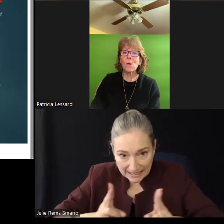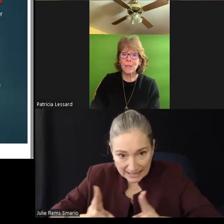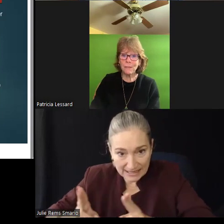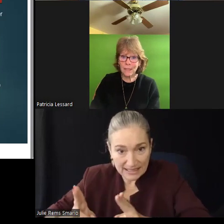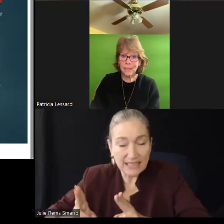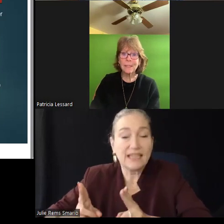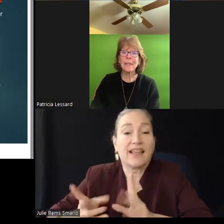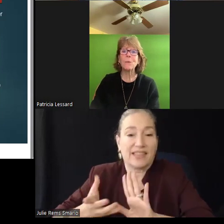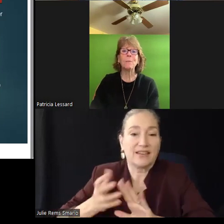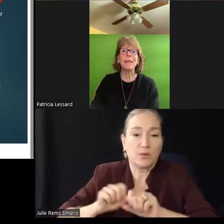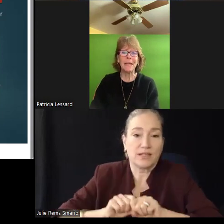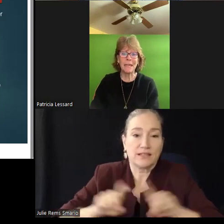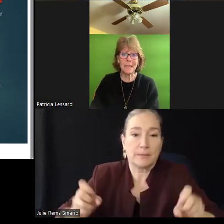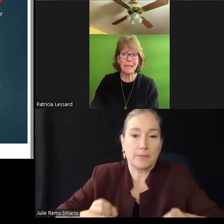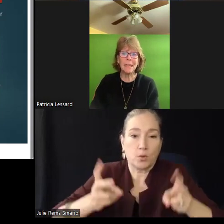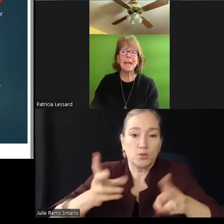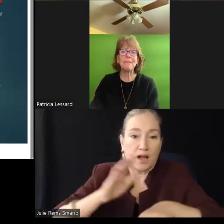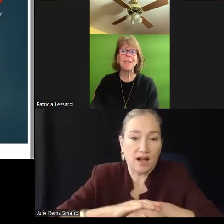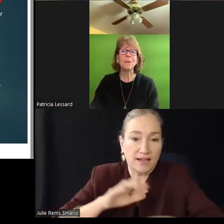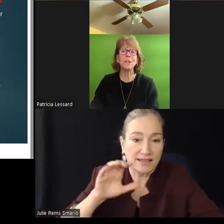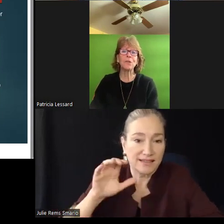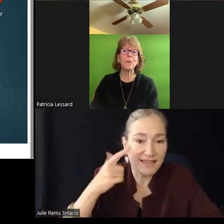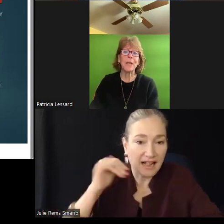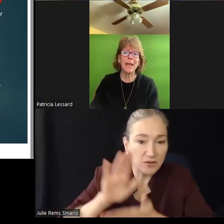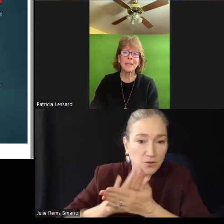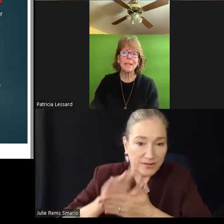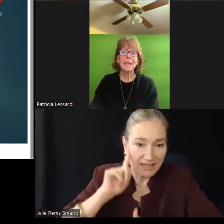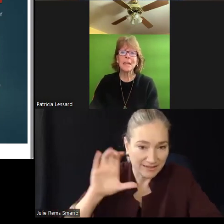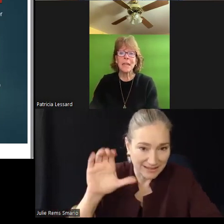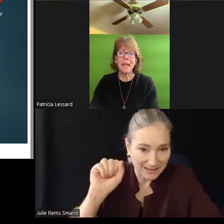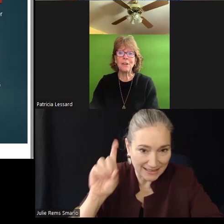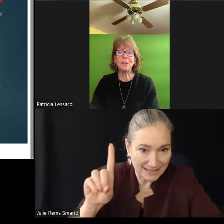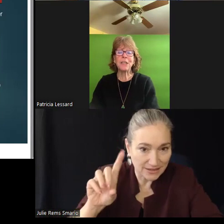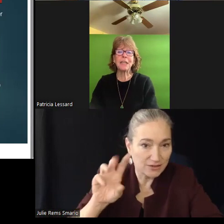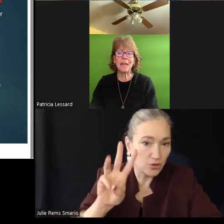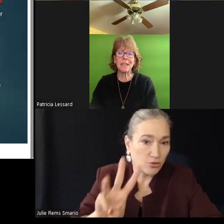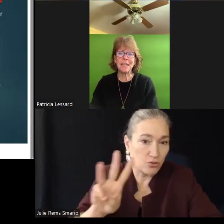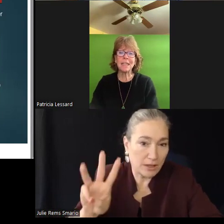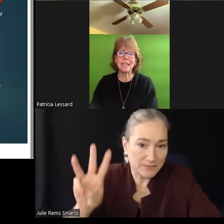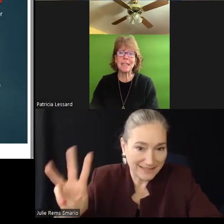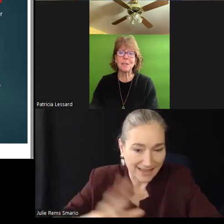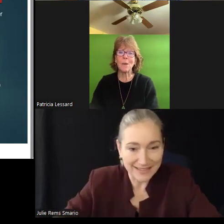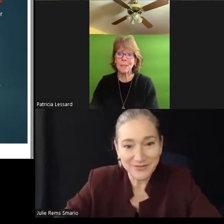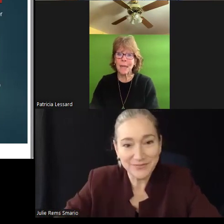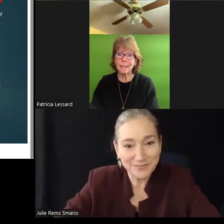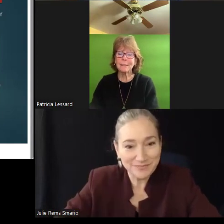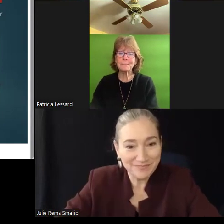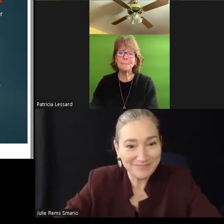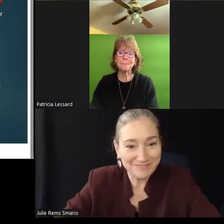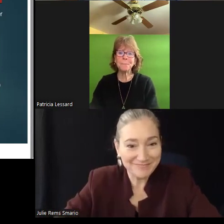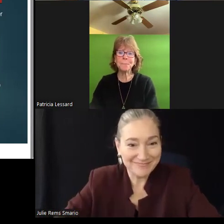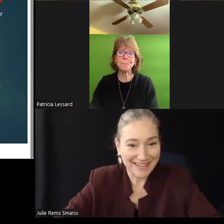are recording this, and it will be edited, and then we'll distribute that, and you'll see it at CSD's